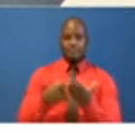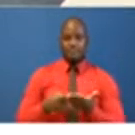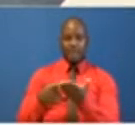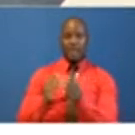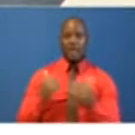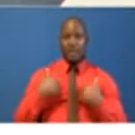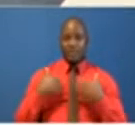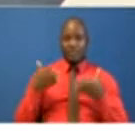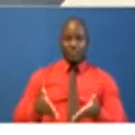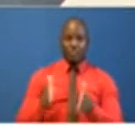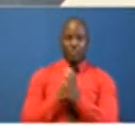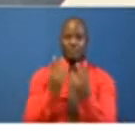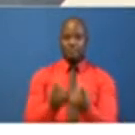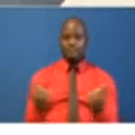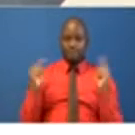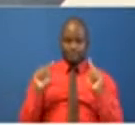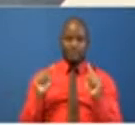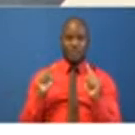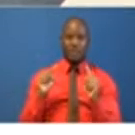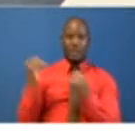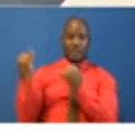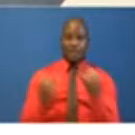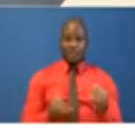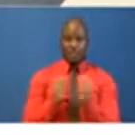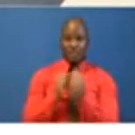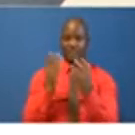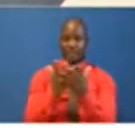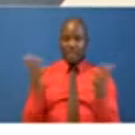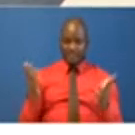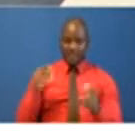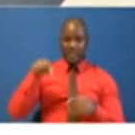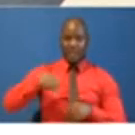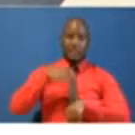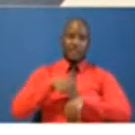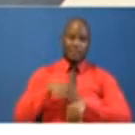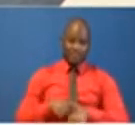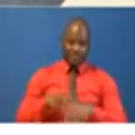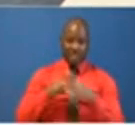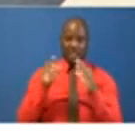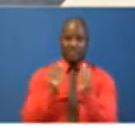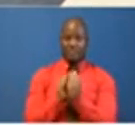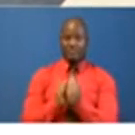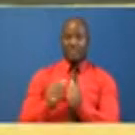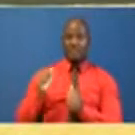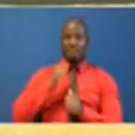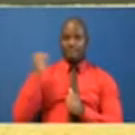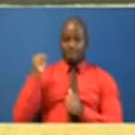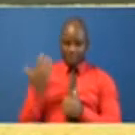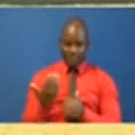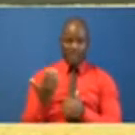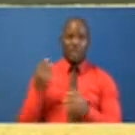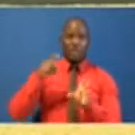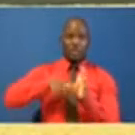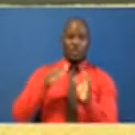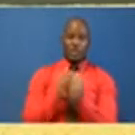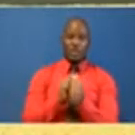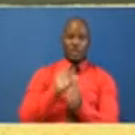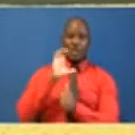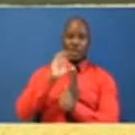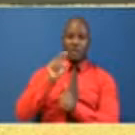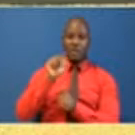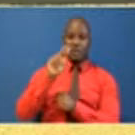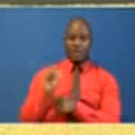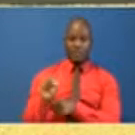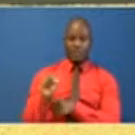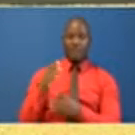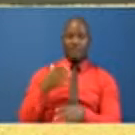having here with my panel who i want to introduce to you at this time and i'll start from my far left we are joined by karen wacholi